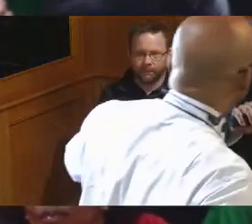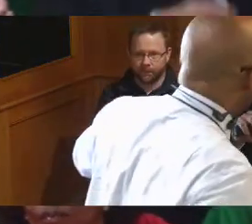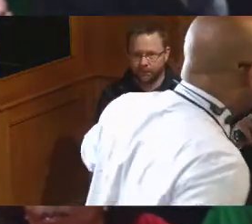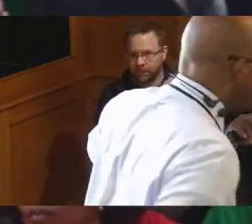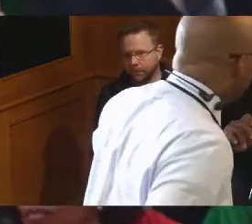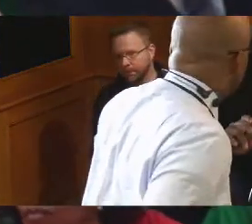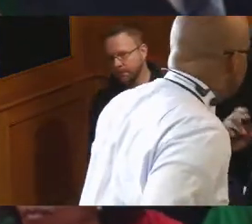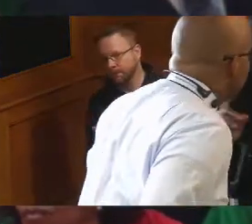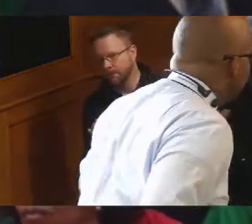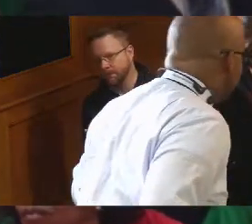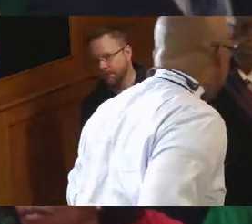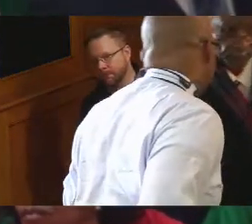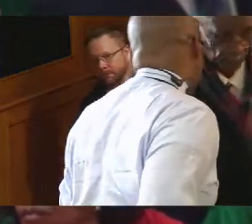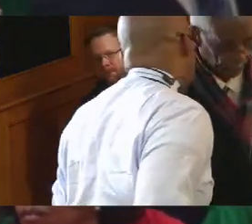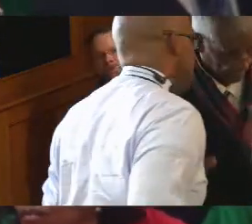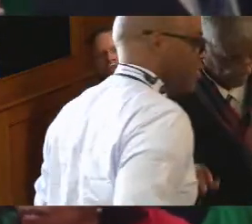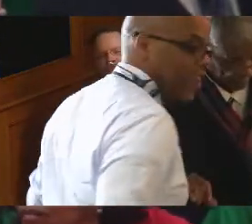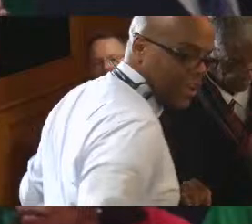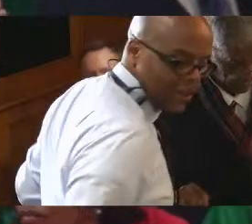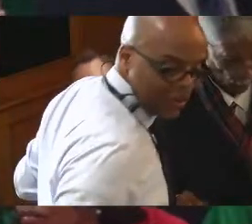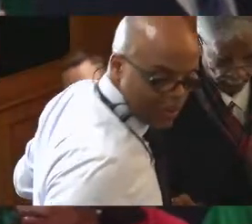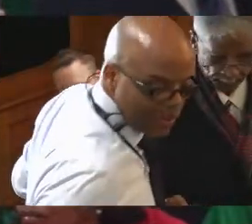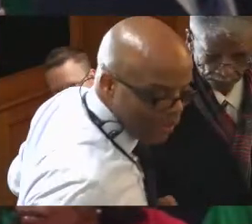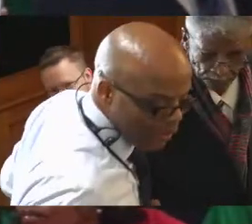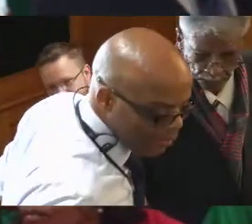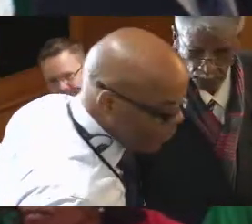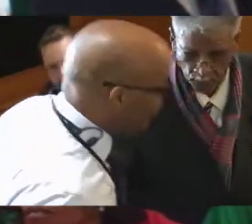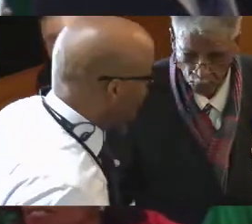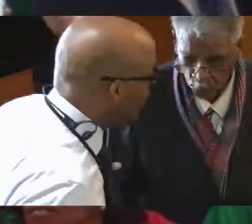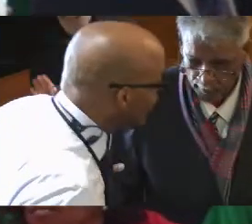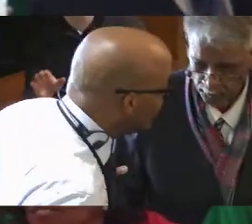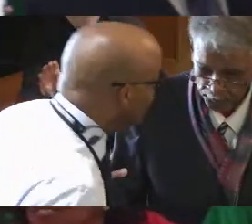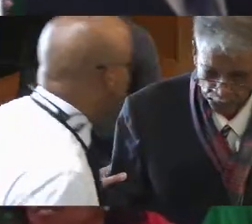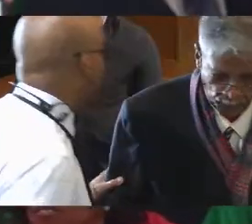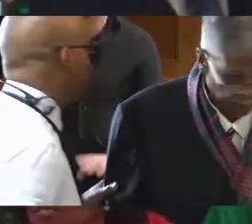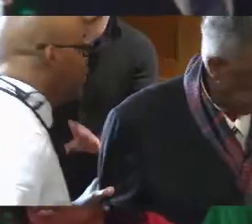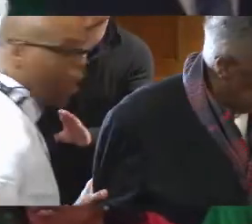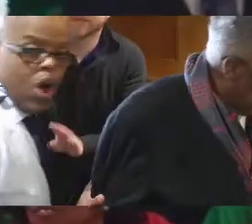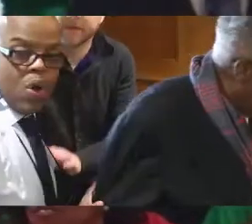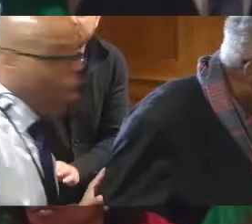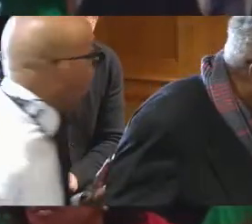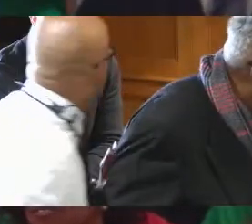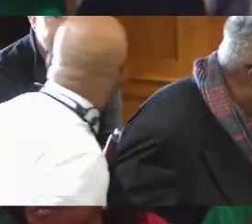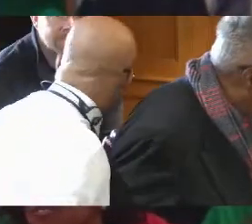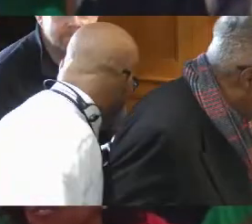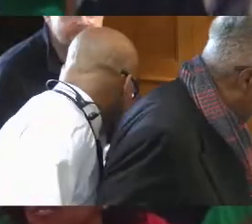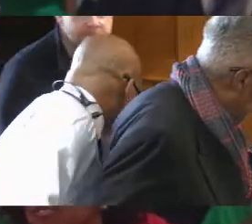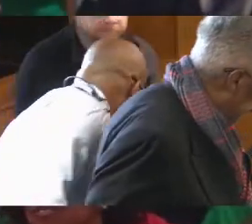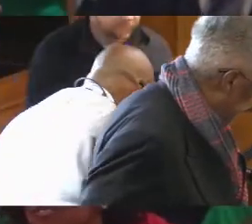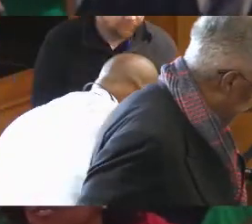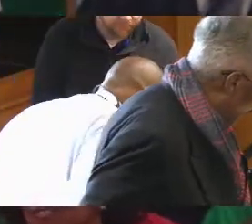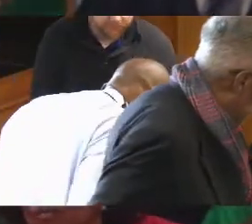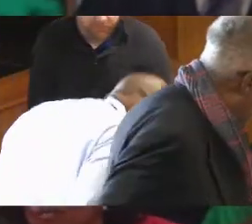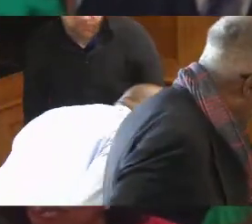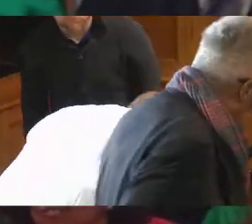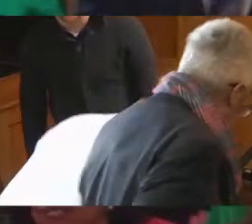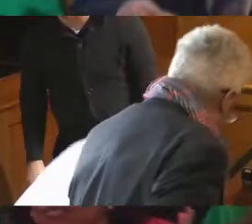away. The Prince Hall Masons have given away over $1 million in scholarships to needy children.